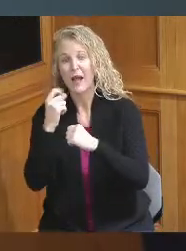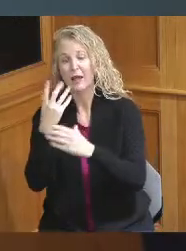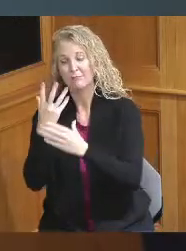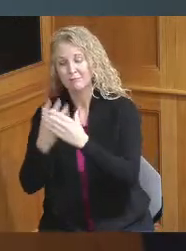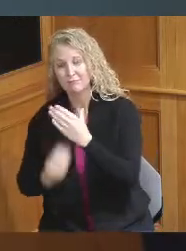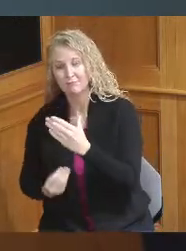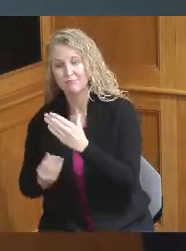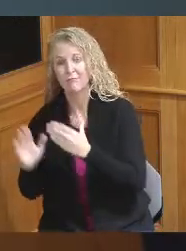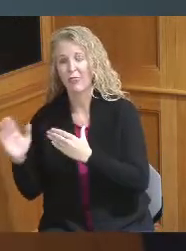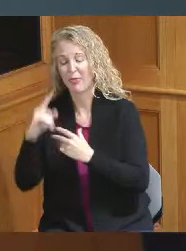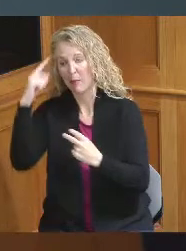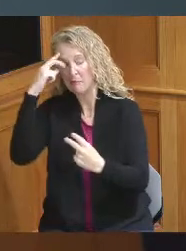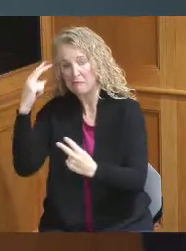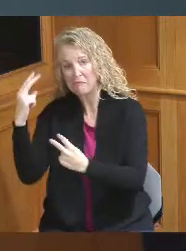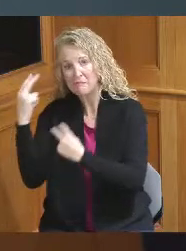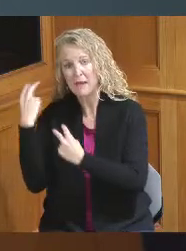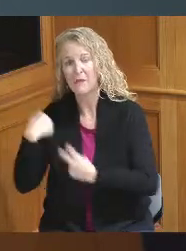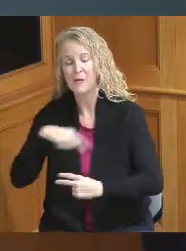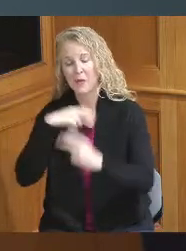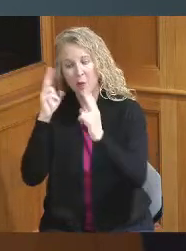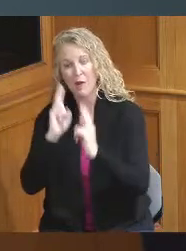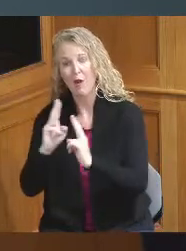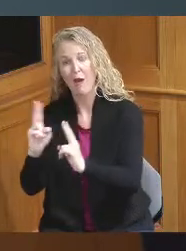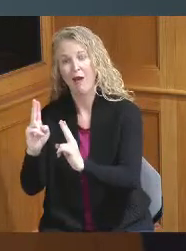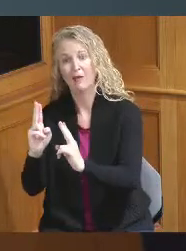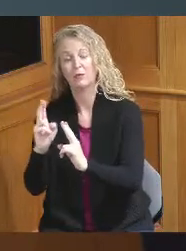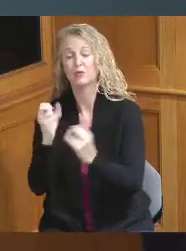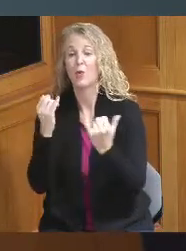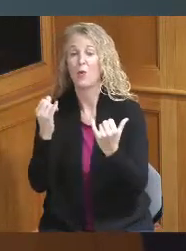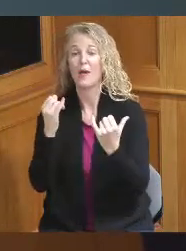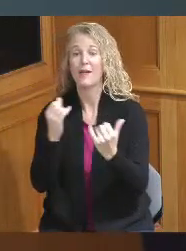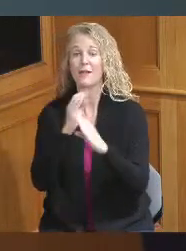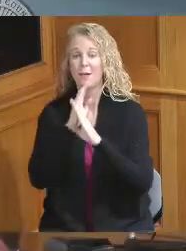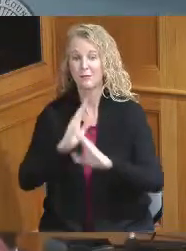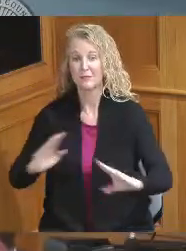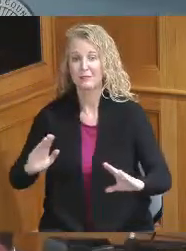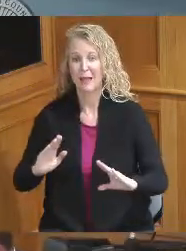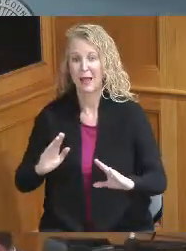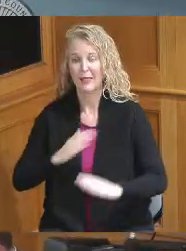them in their memory. So if we could have a moment of silence.